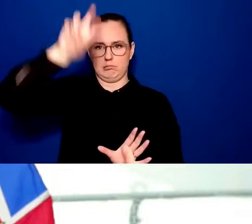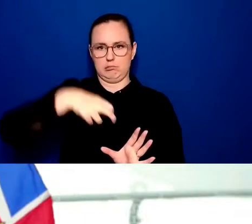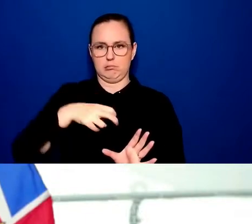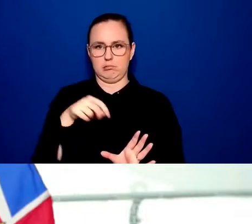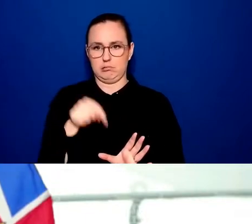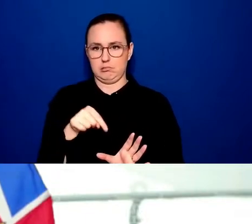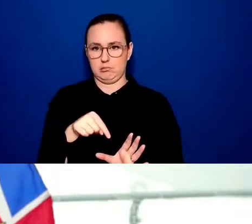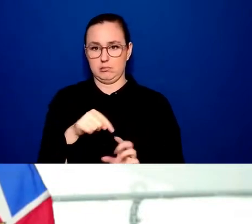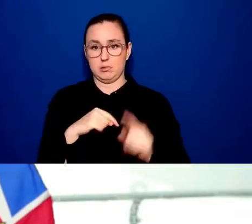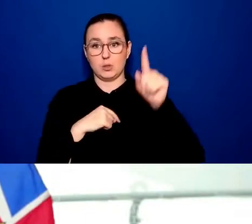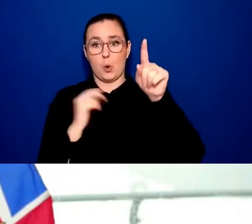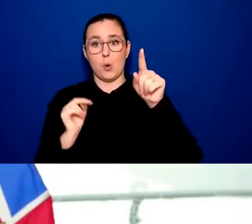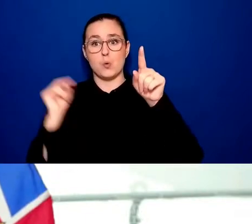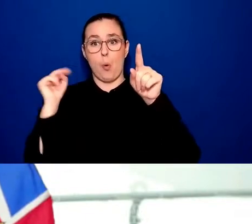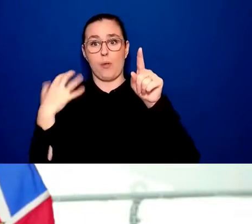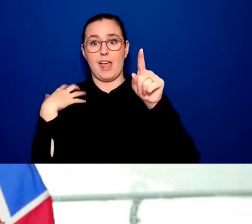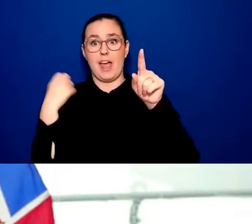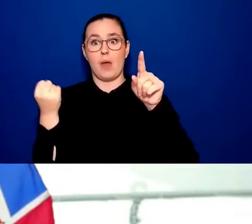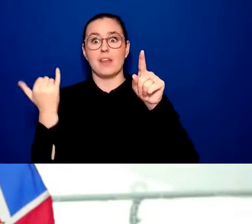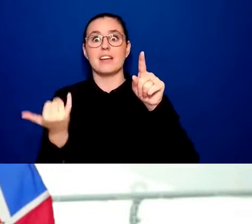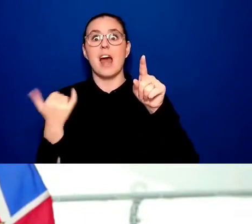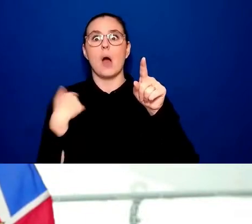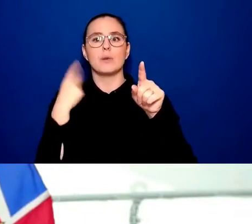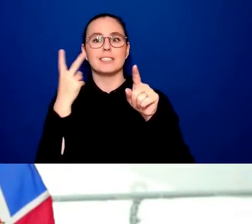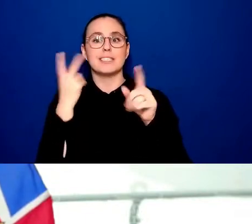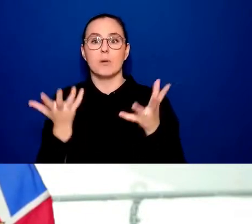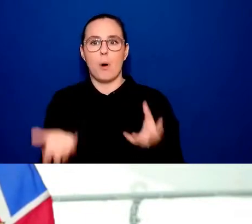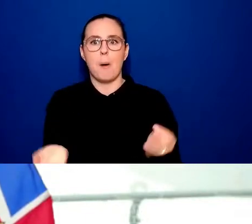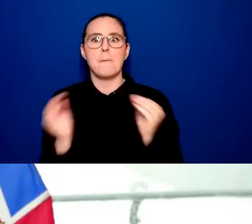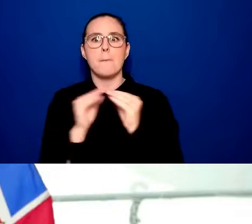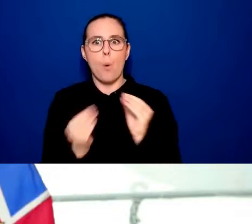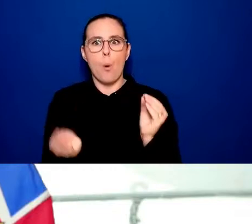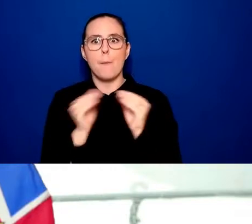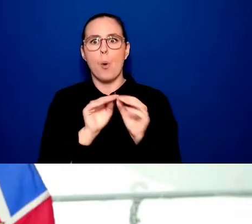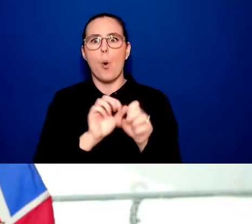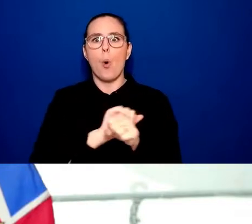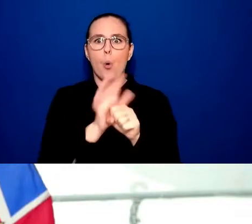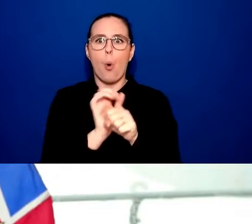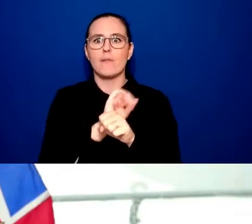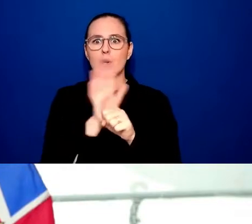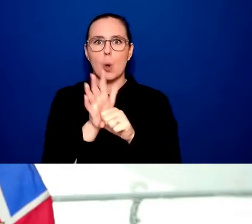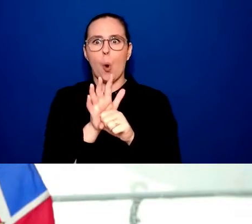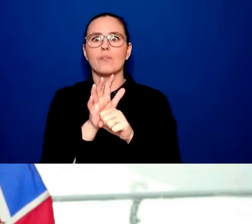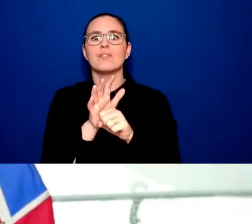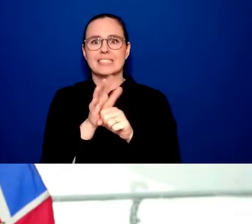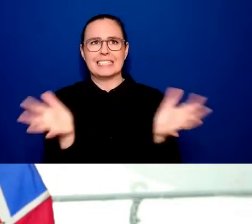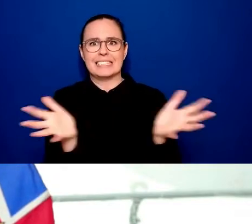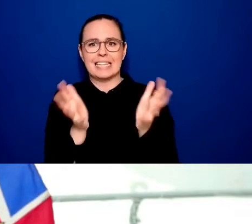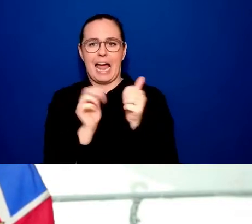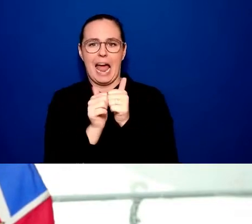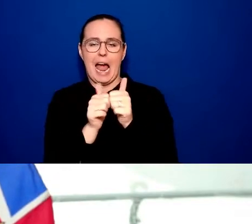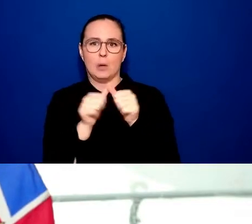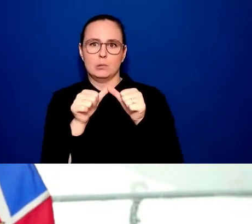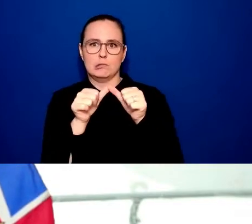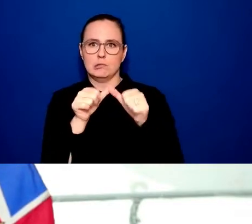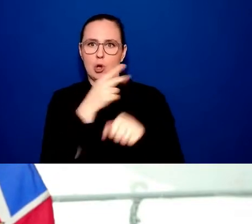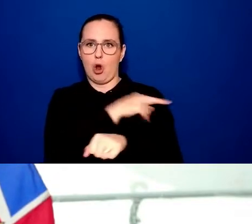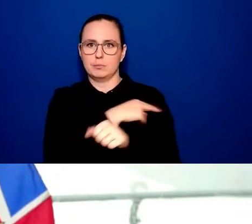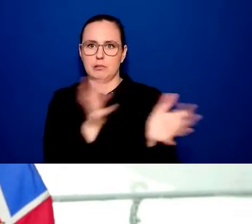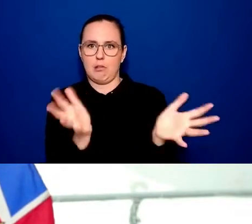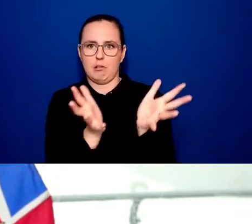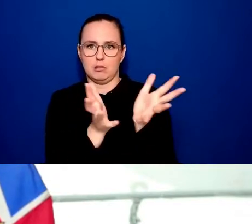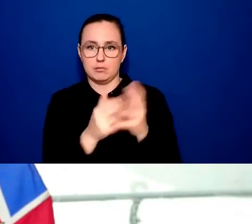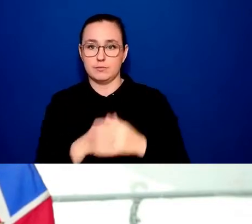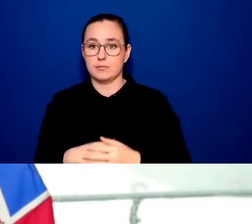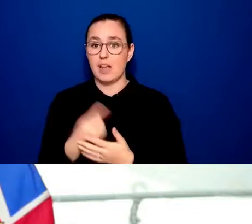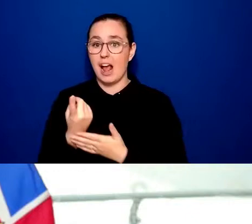levels per capita of COVID-19 right now, are sustained. Last week, I reported that 12 patients had been